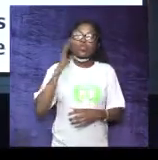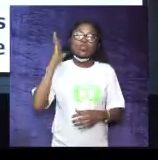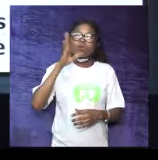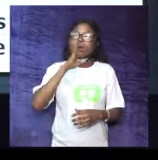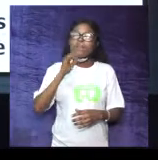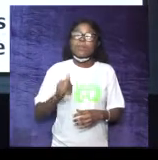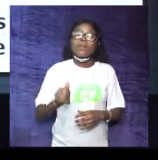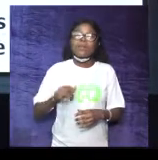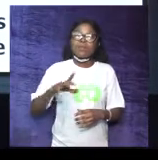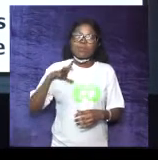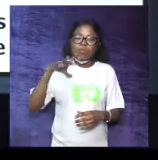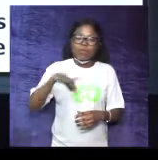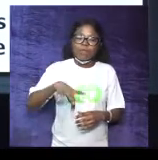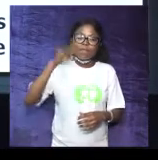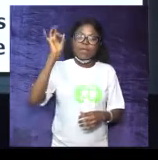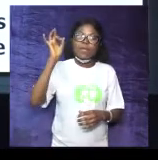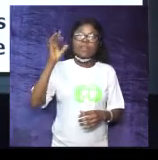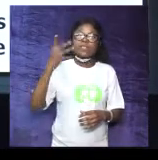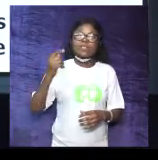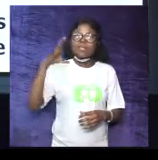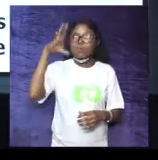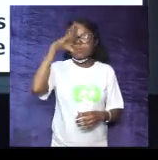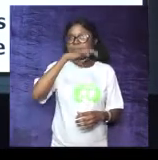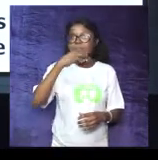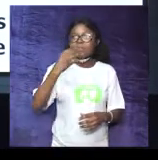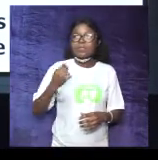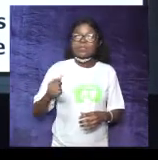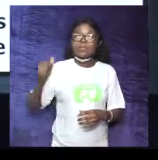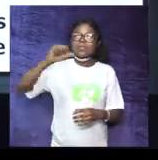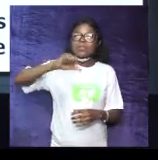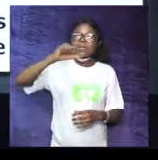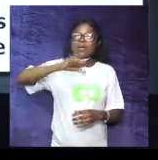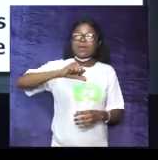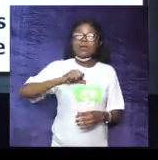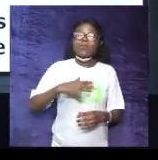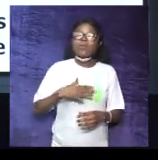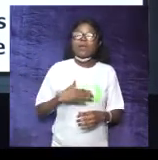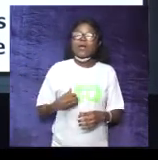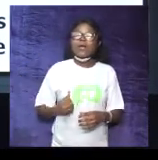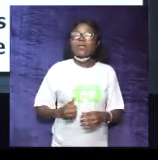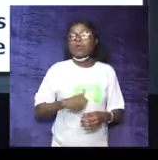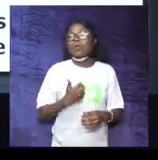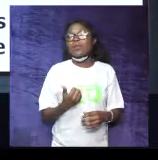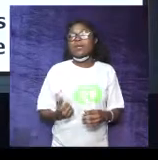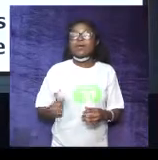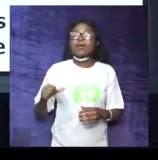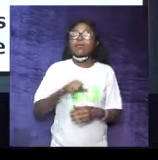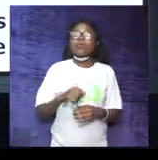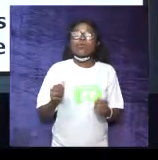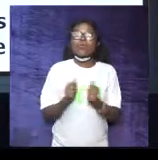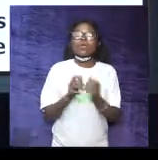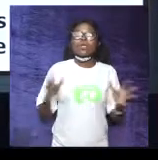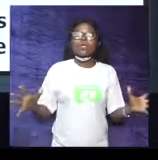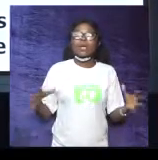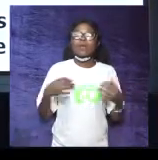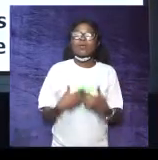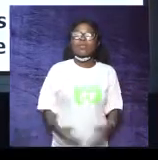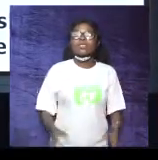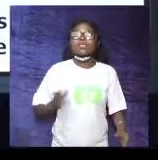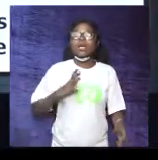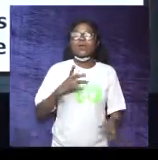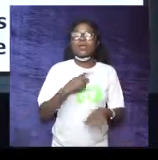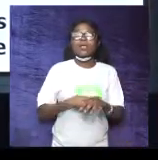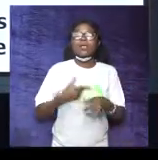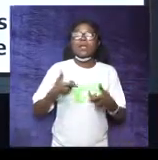you should be able to find missing angle using the knowledge of corresponding angle and alternate angles. So without wasting much